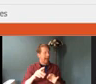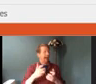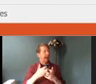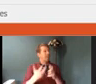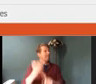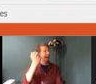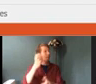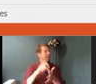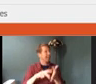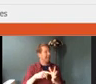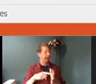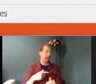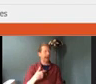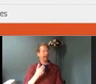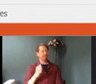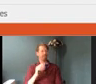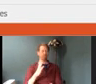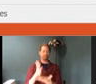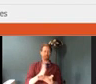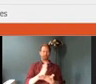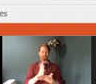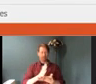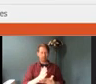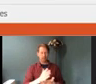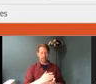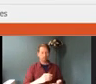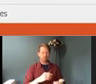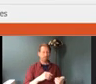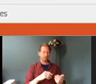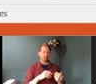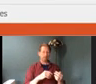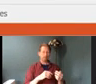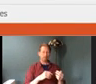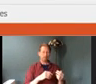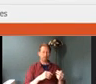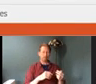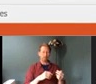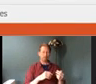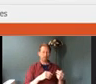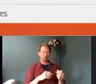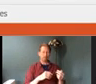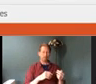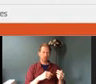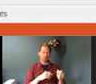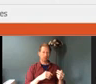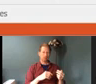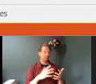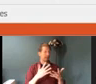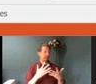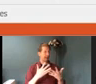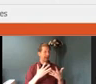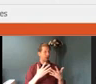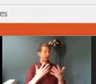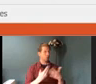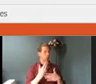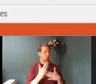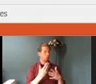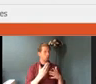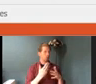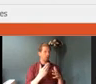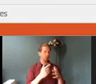questionable. And now there is a new platform. Well, not really. A platform is exactly the same as we would use for forensic marker sequencing, as I